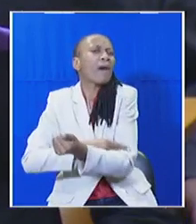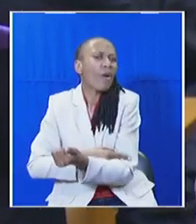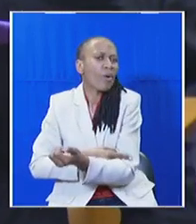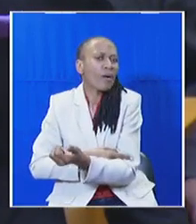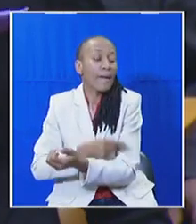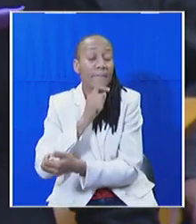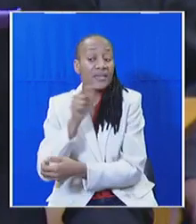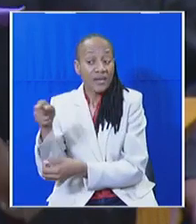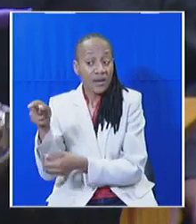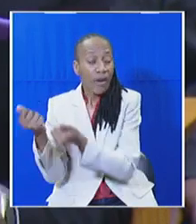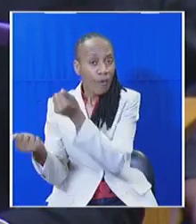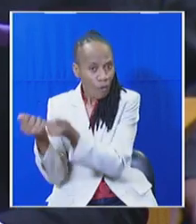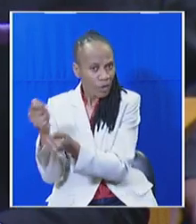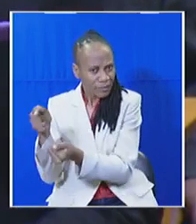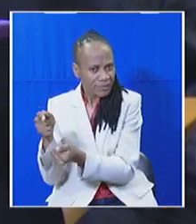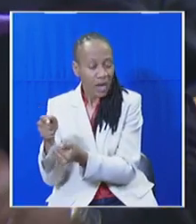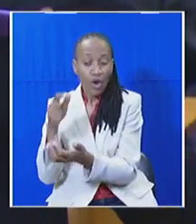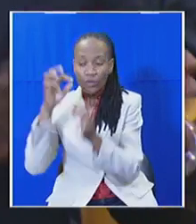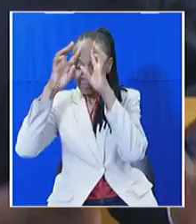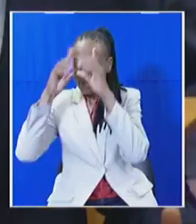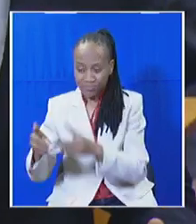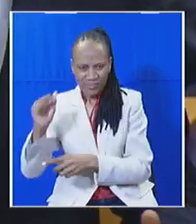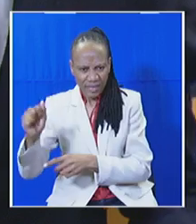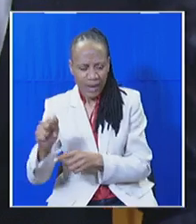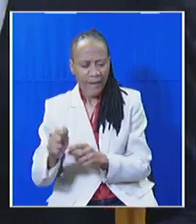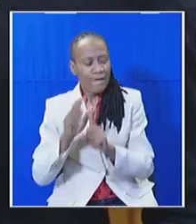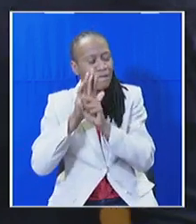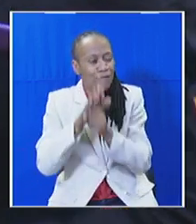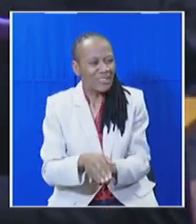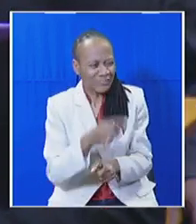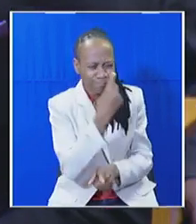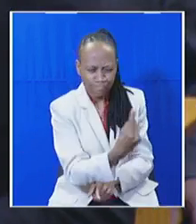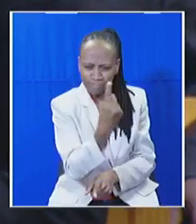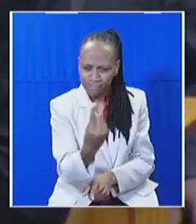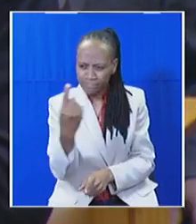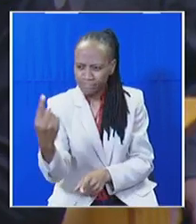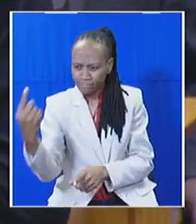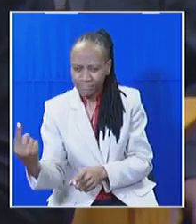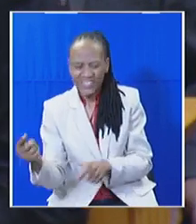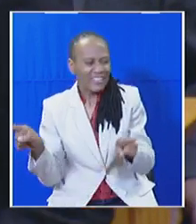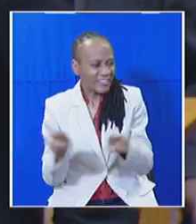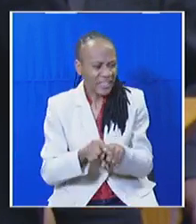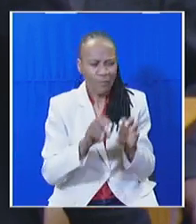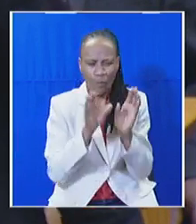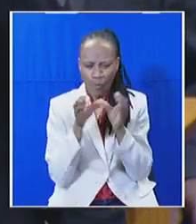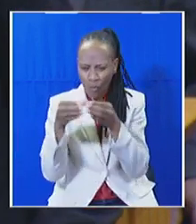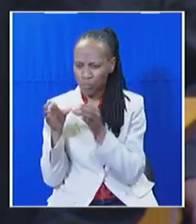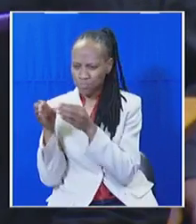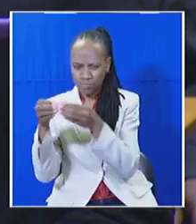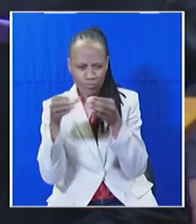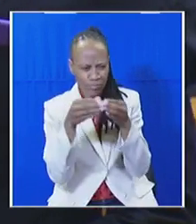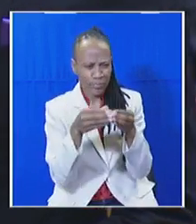the court is binding on any person and any organ of